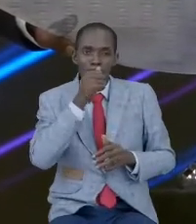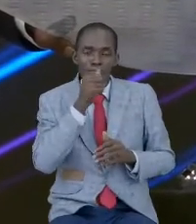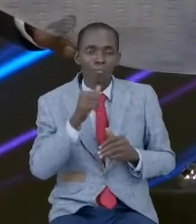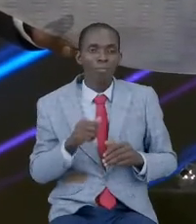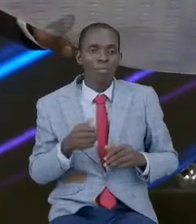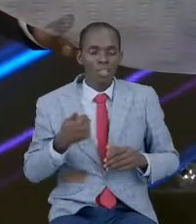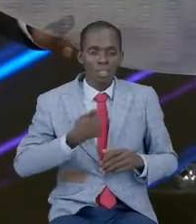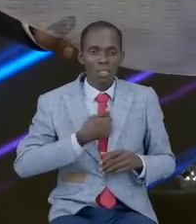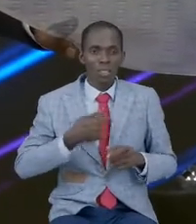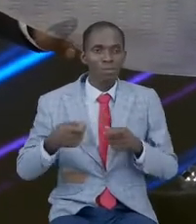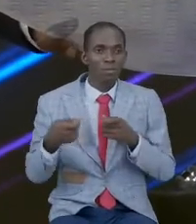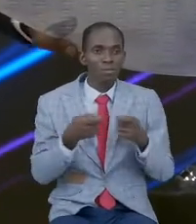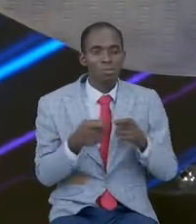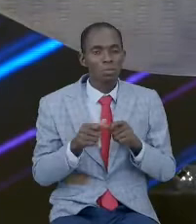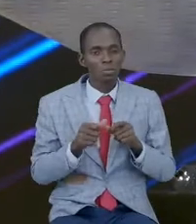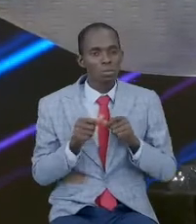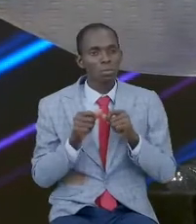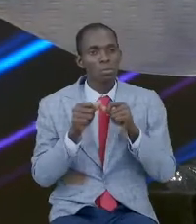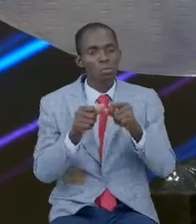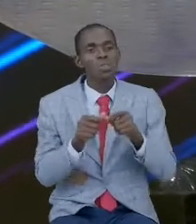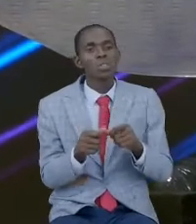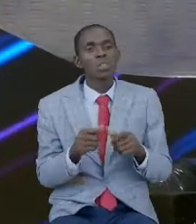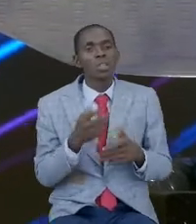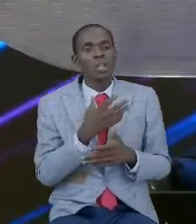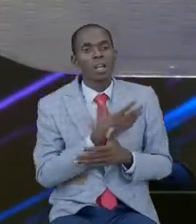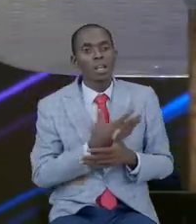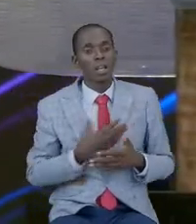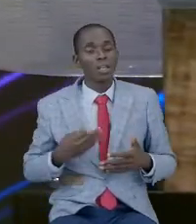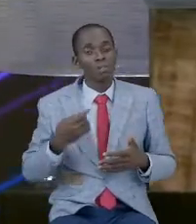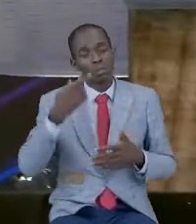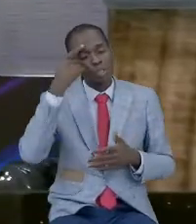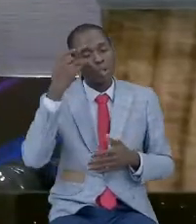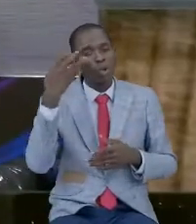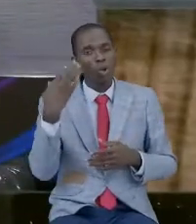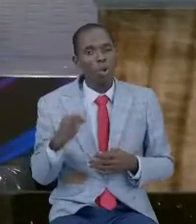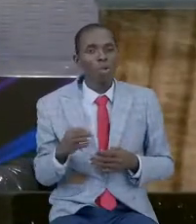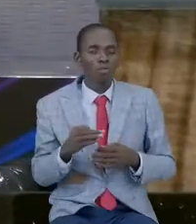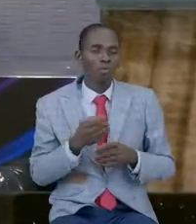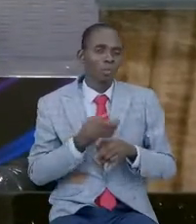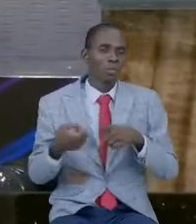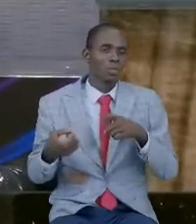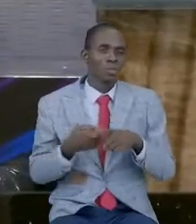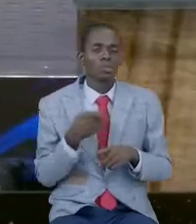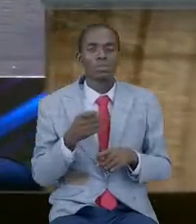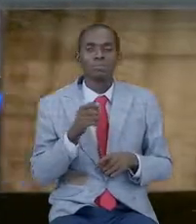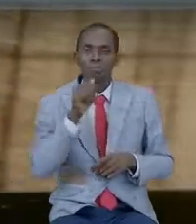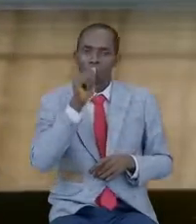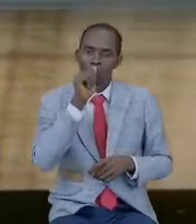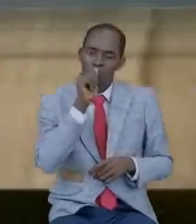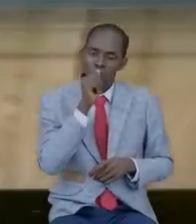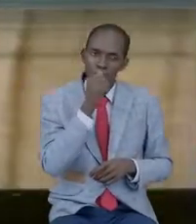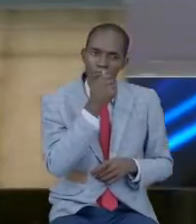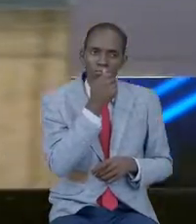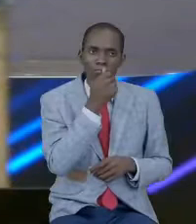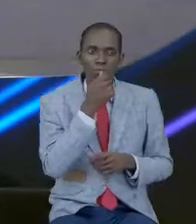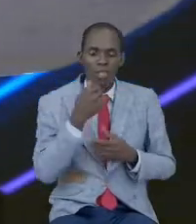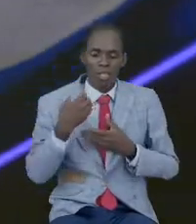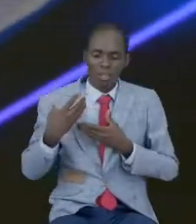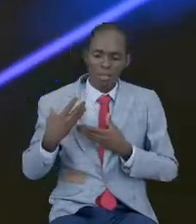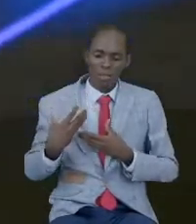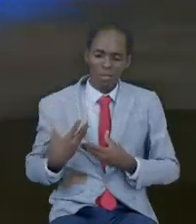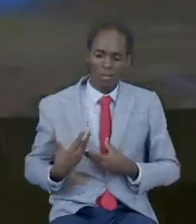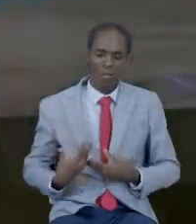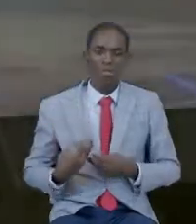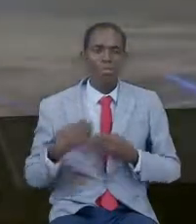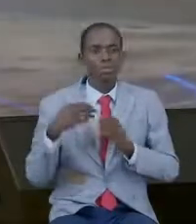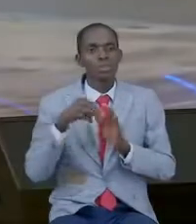was once delivered unto the saints because of persecution, long suffering, gentleness. Even though